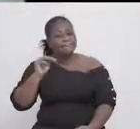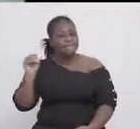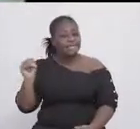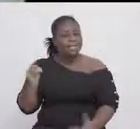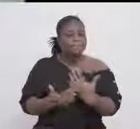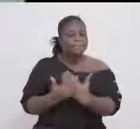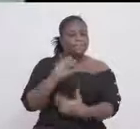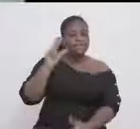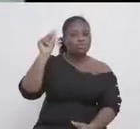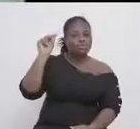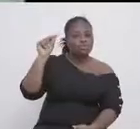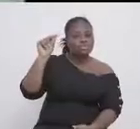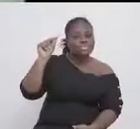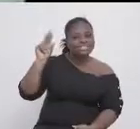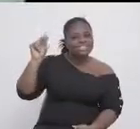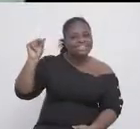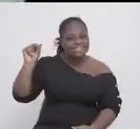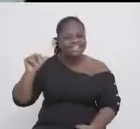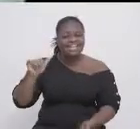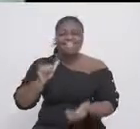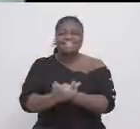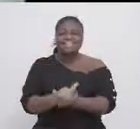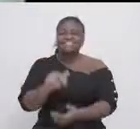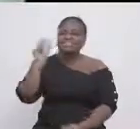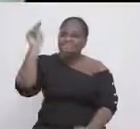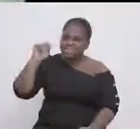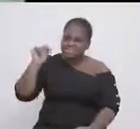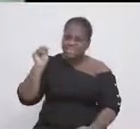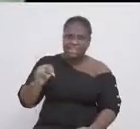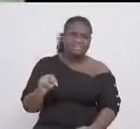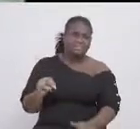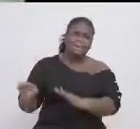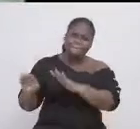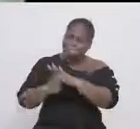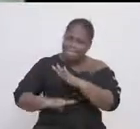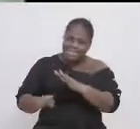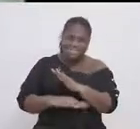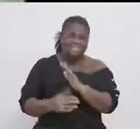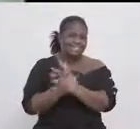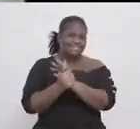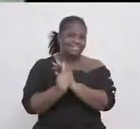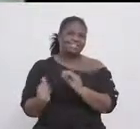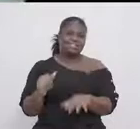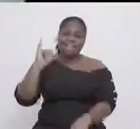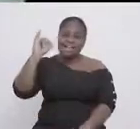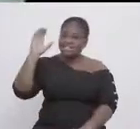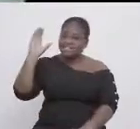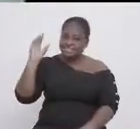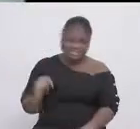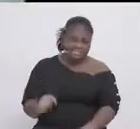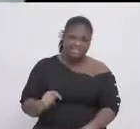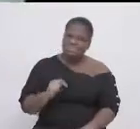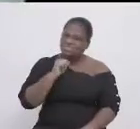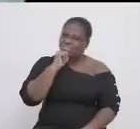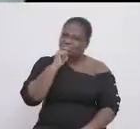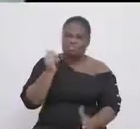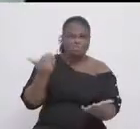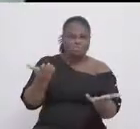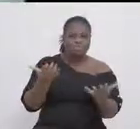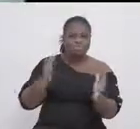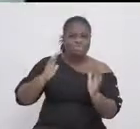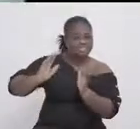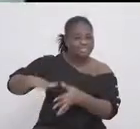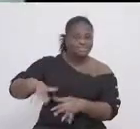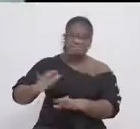by 2030, and this will require at least basic skills in IT. And we don't want to leave these